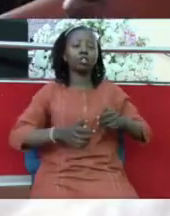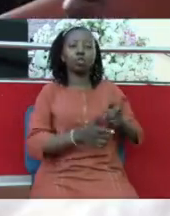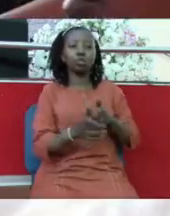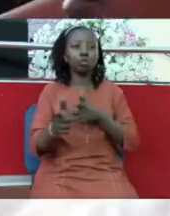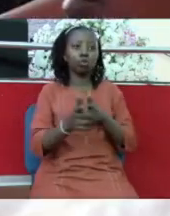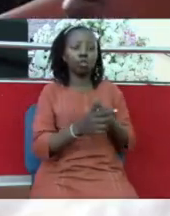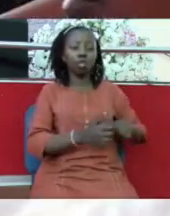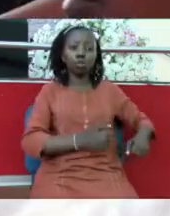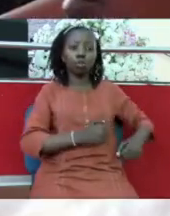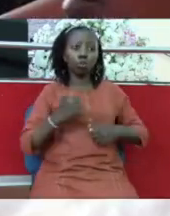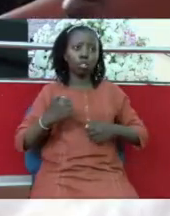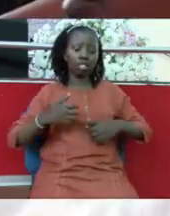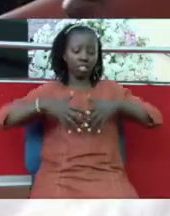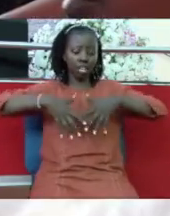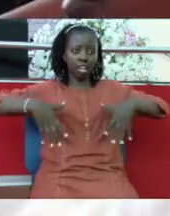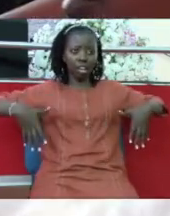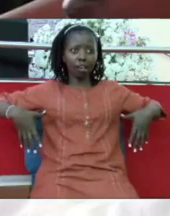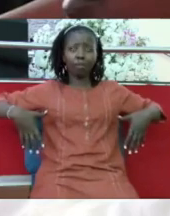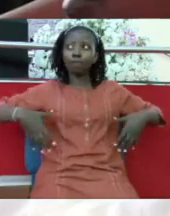righteousness.